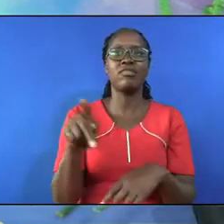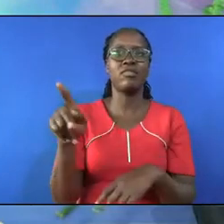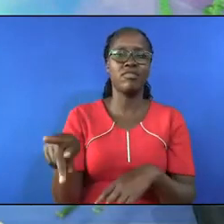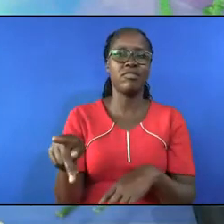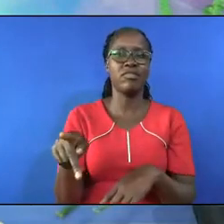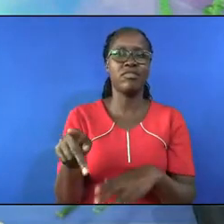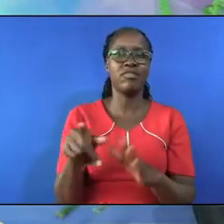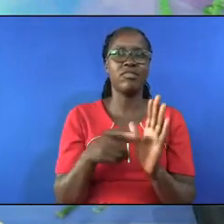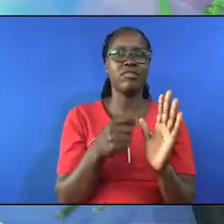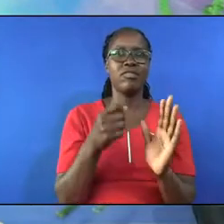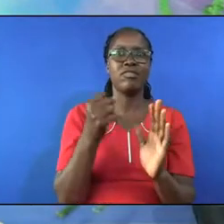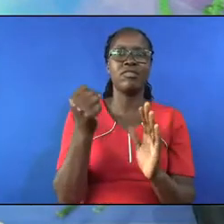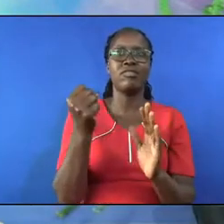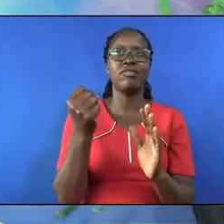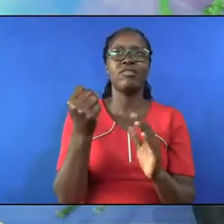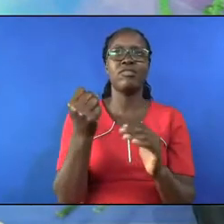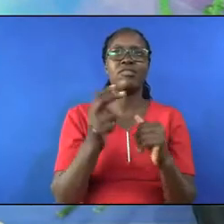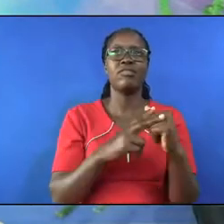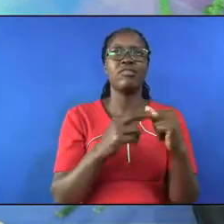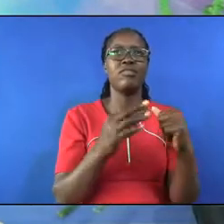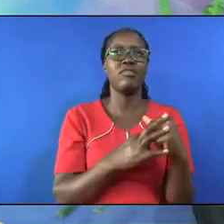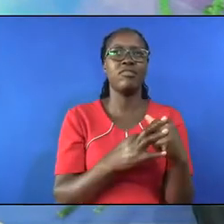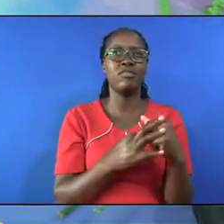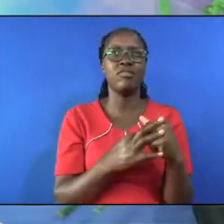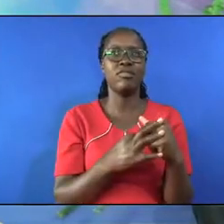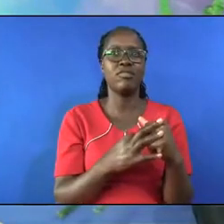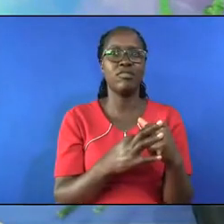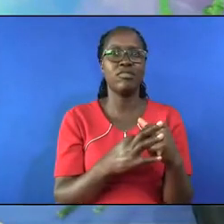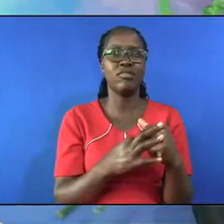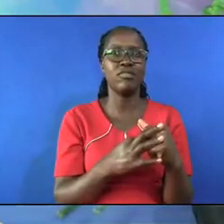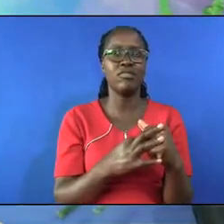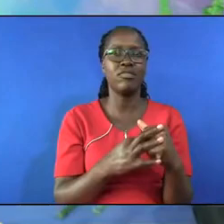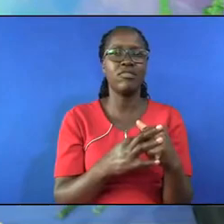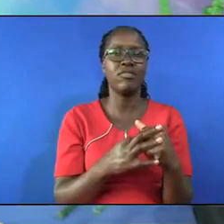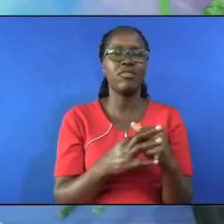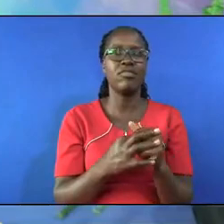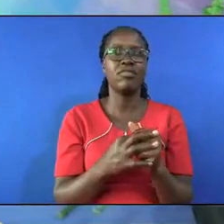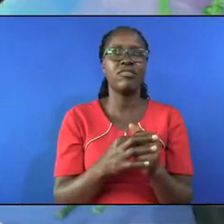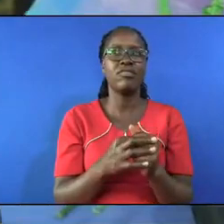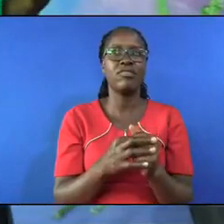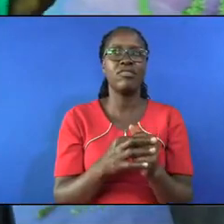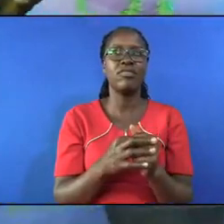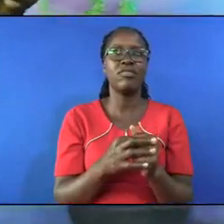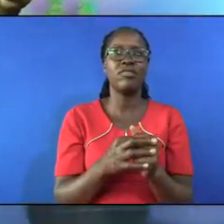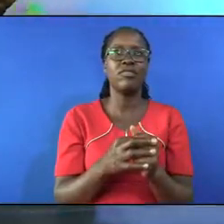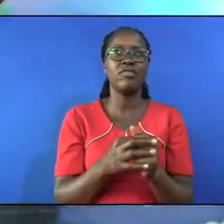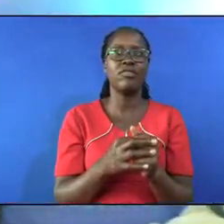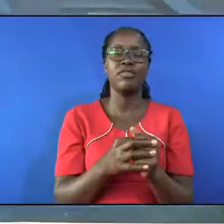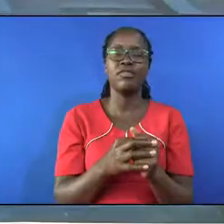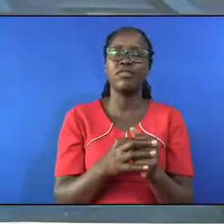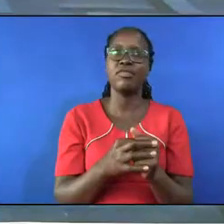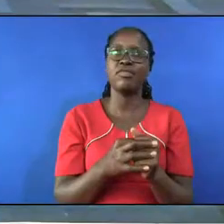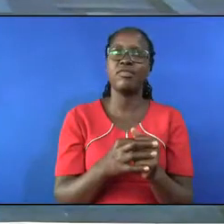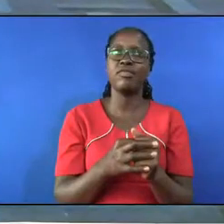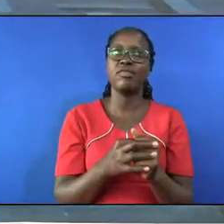Prophets, page 578, paragraph 3. Listen to what it says. It says